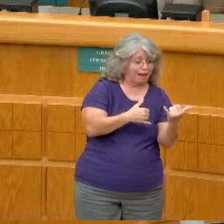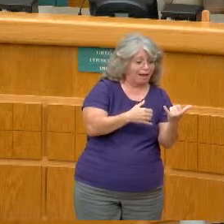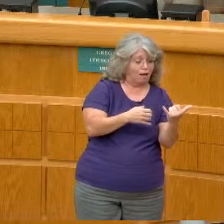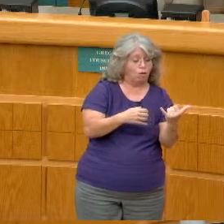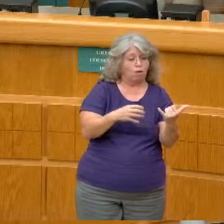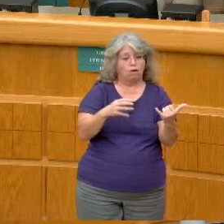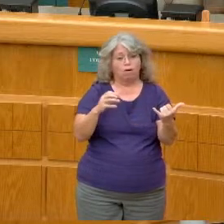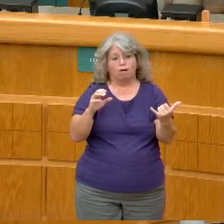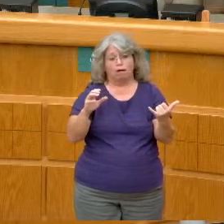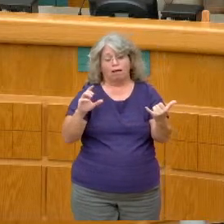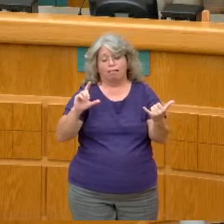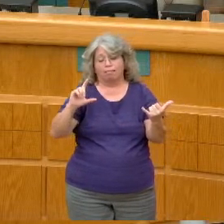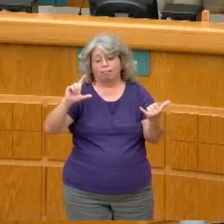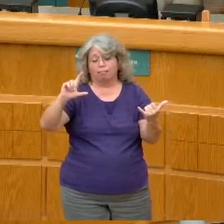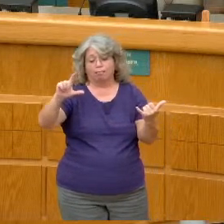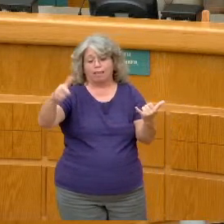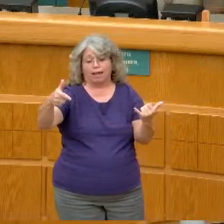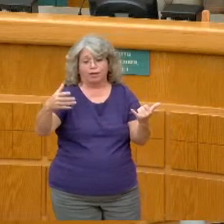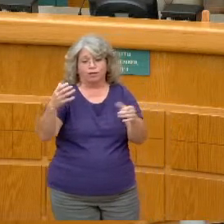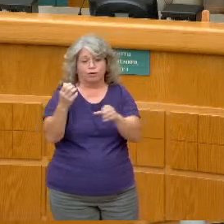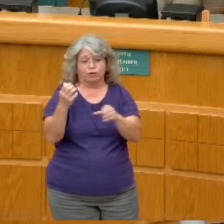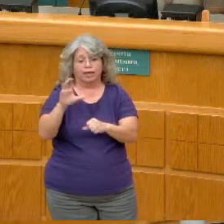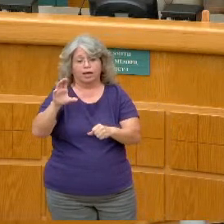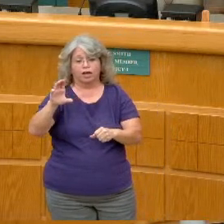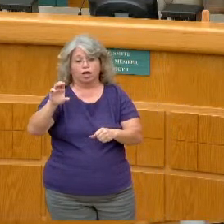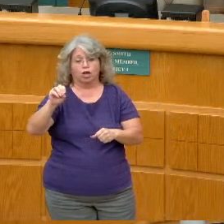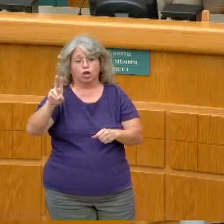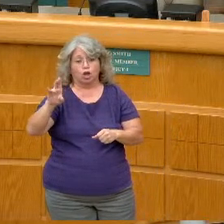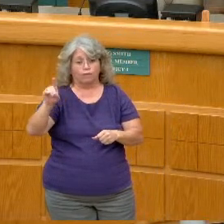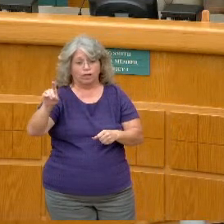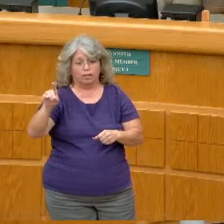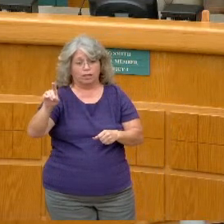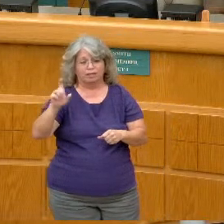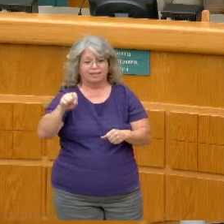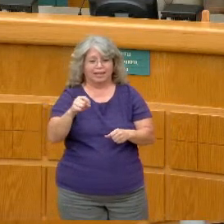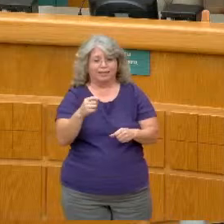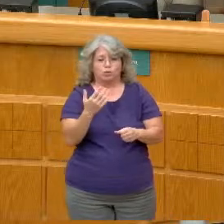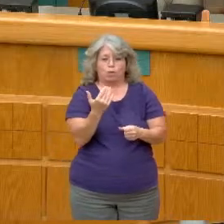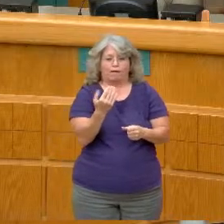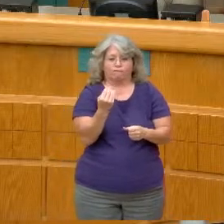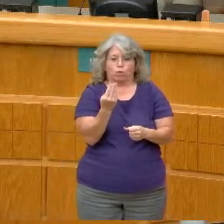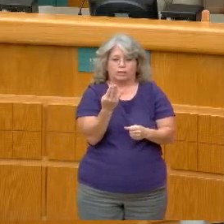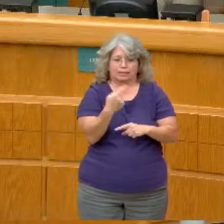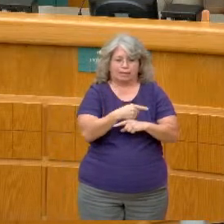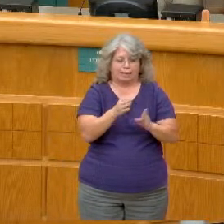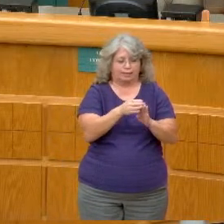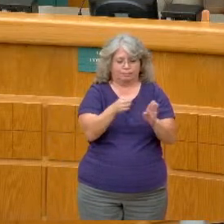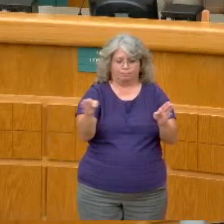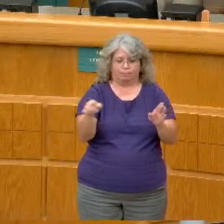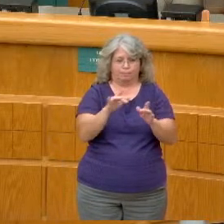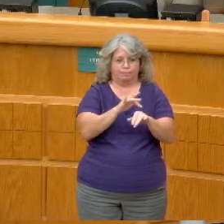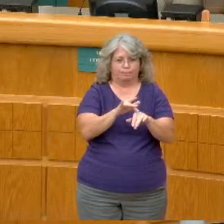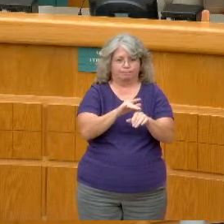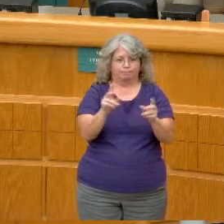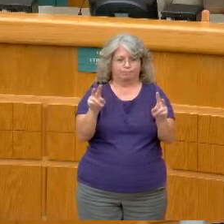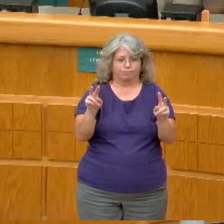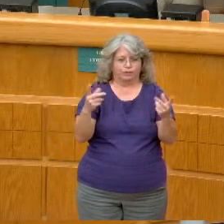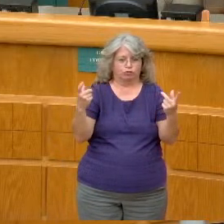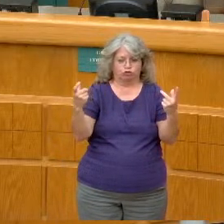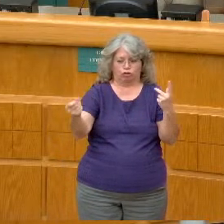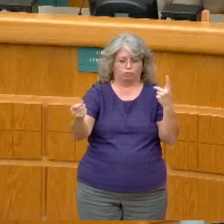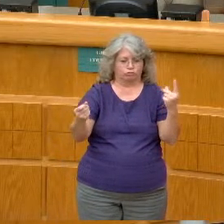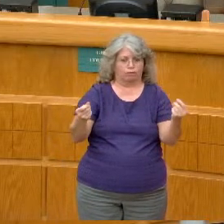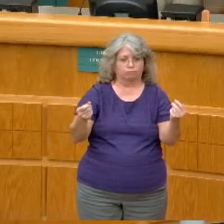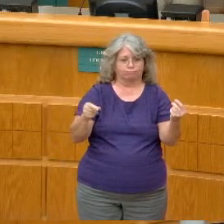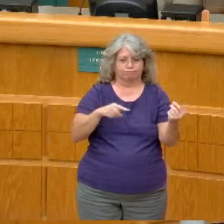vaccine now, and they get their meningitis shot later, but they don't want to take them within 14 days of each other. The COVID-19 vaccine is